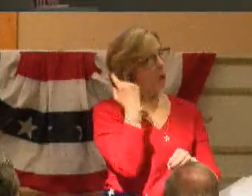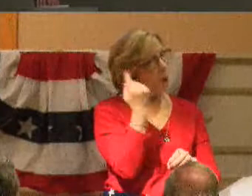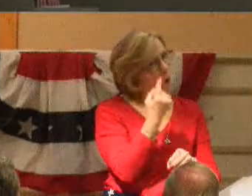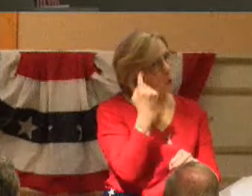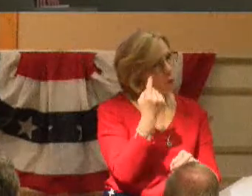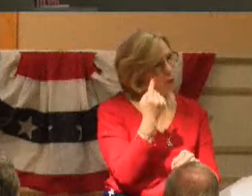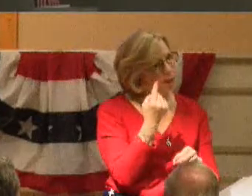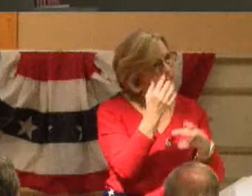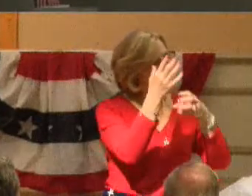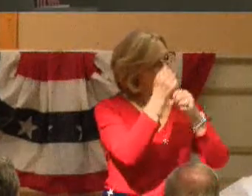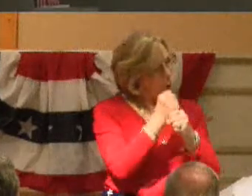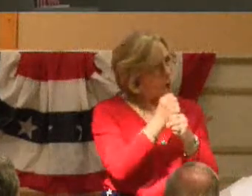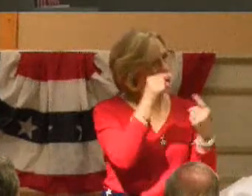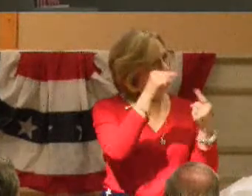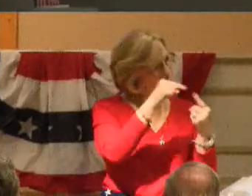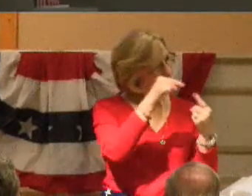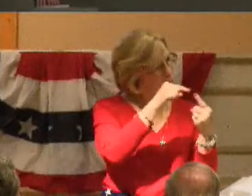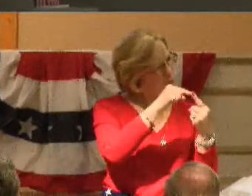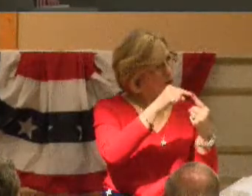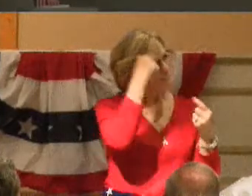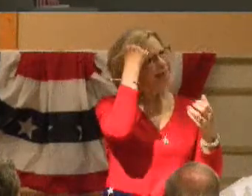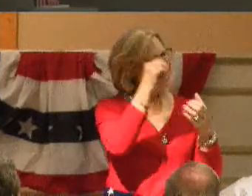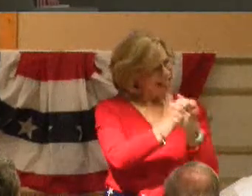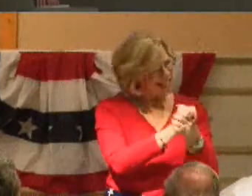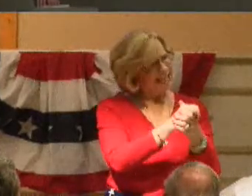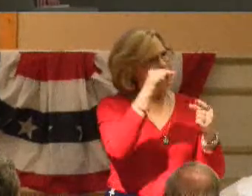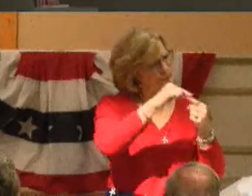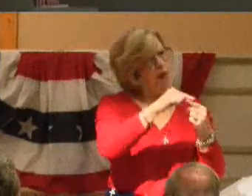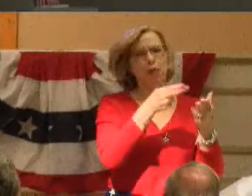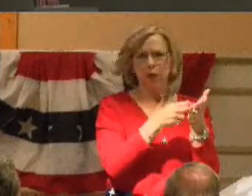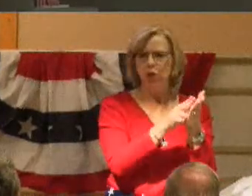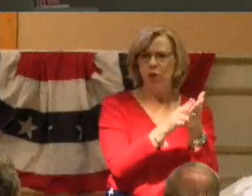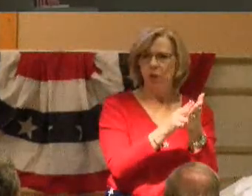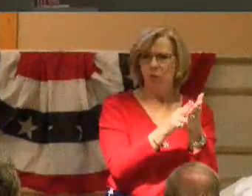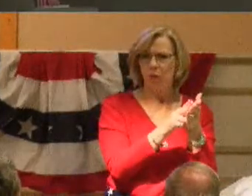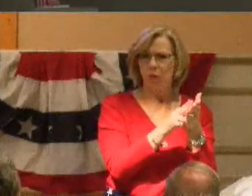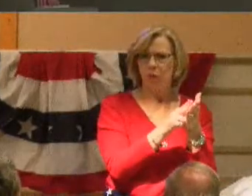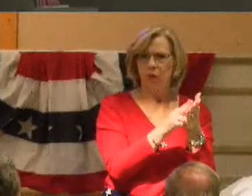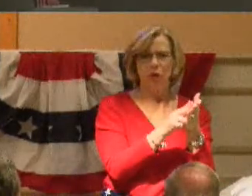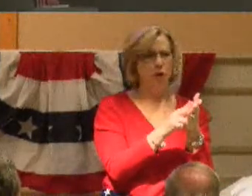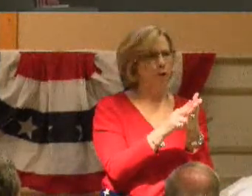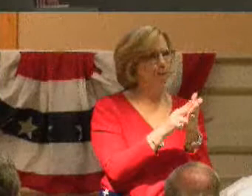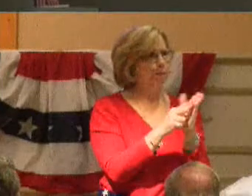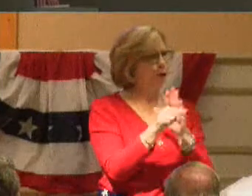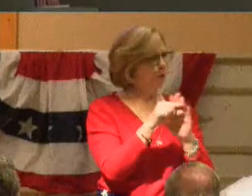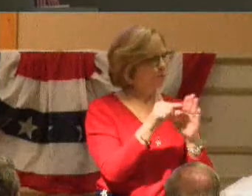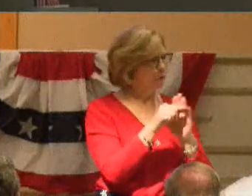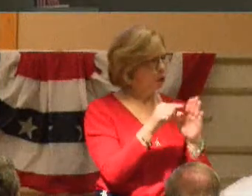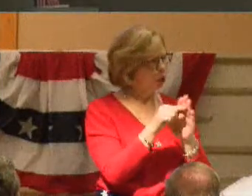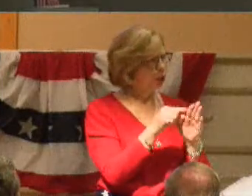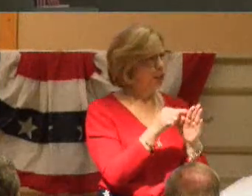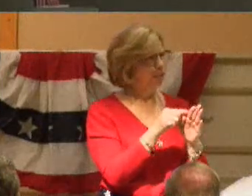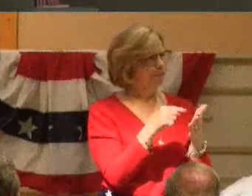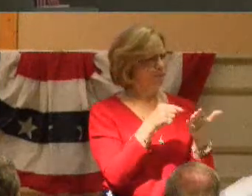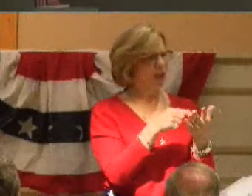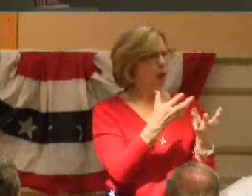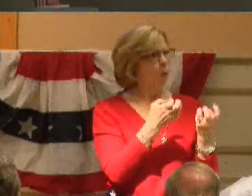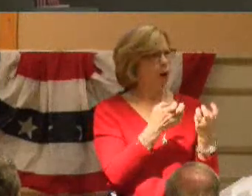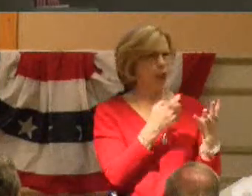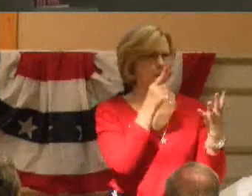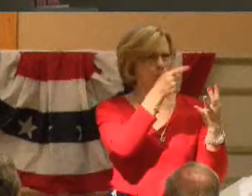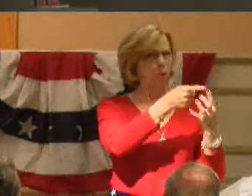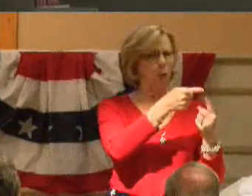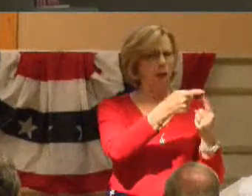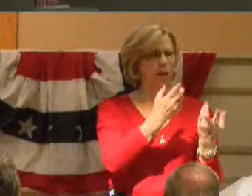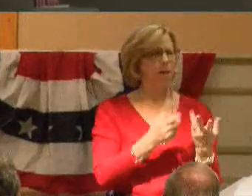one, hold unto the truth. Now, verses 1-6, and I'm not going to take time and to read them all. I just want to point out a few things to